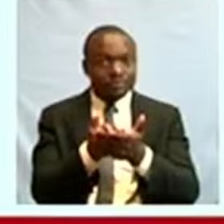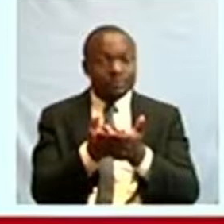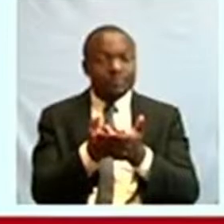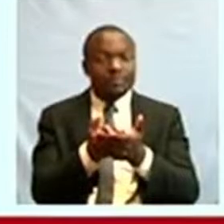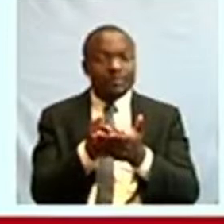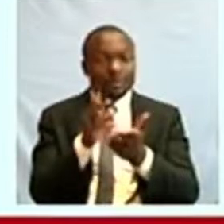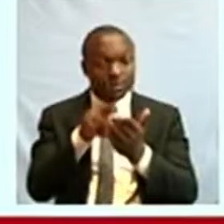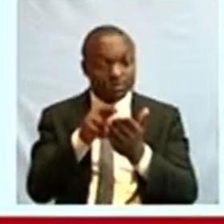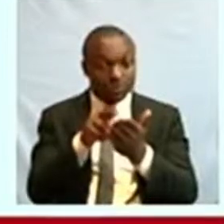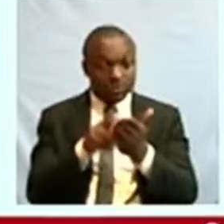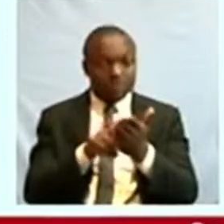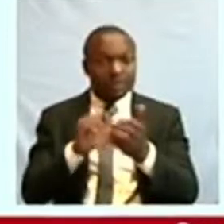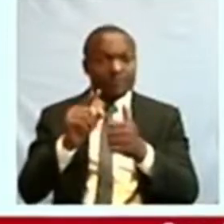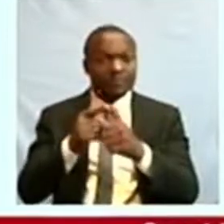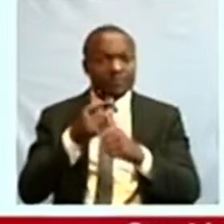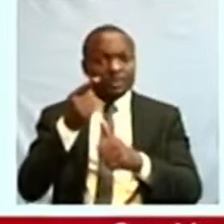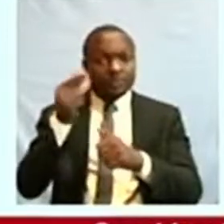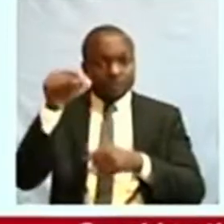year.